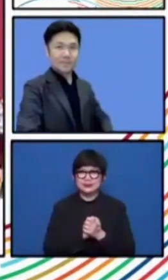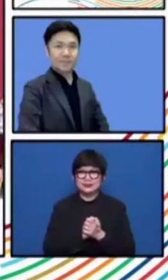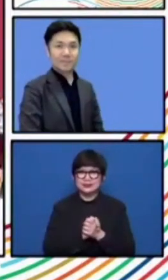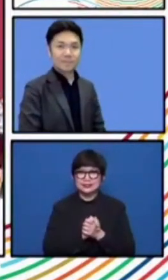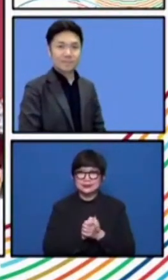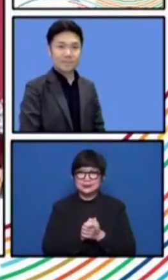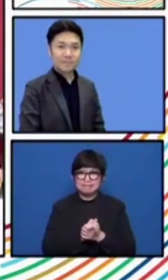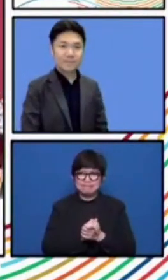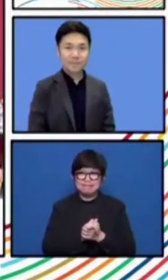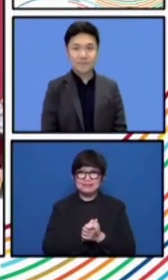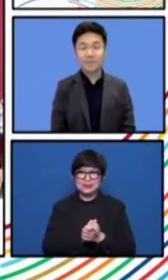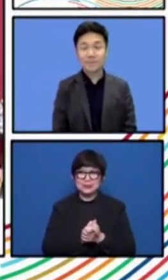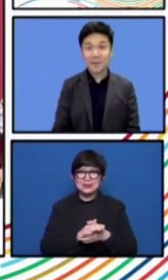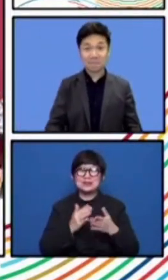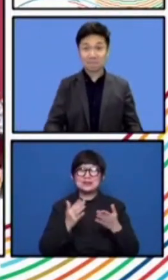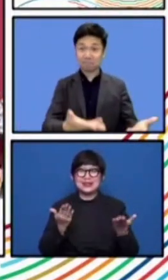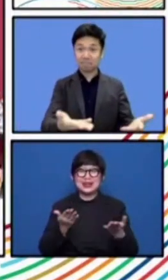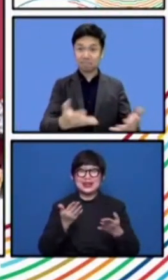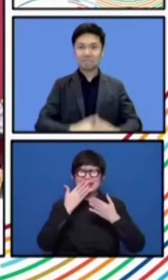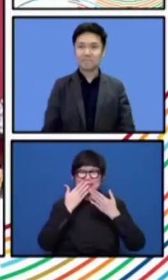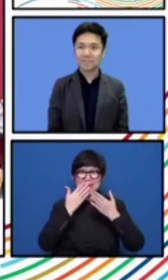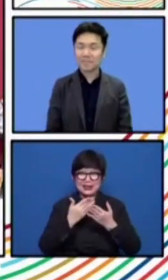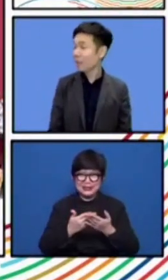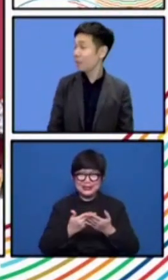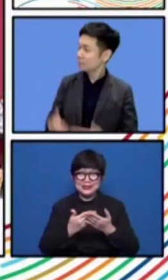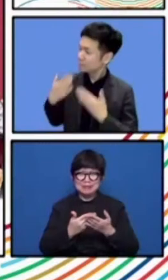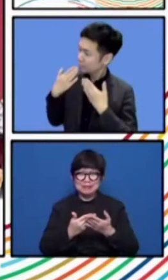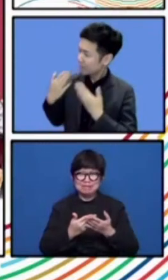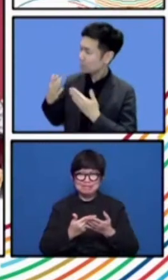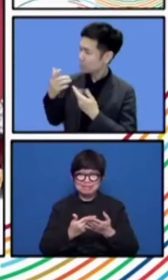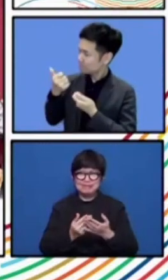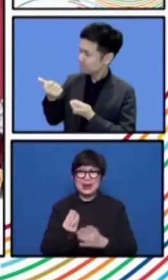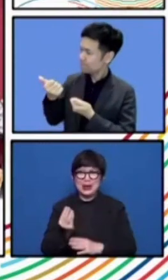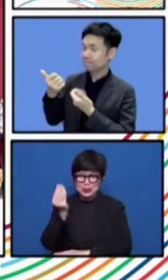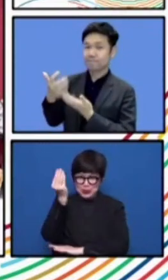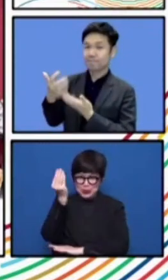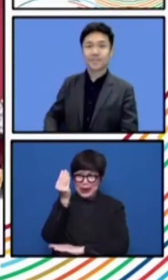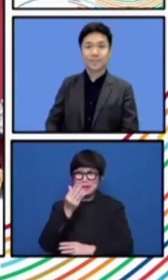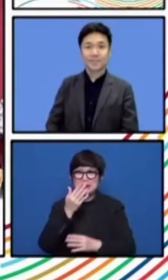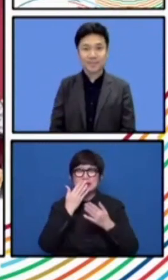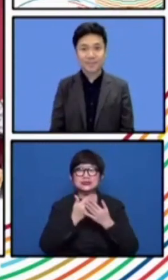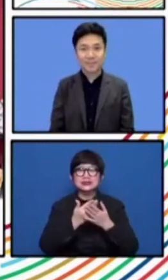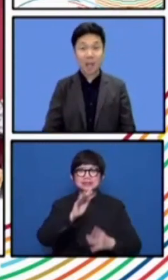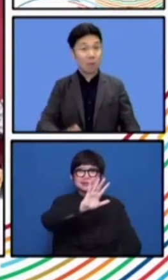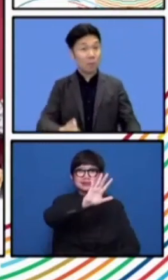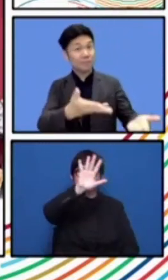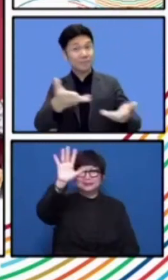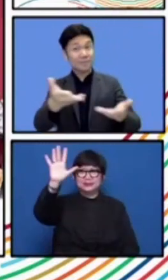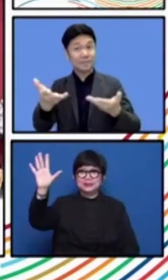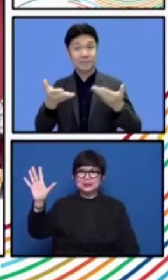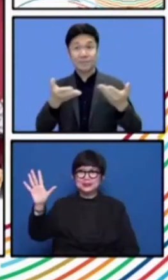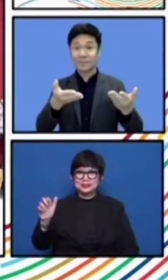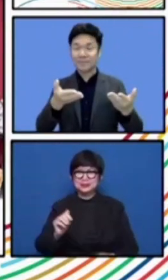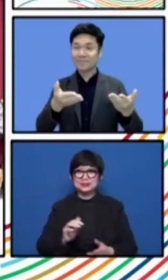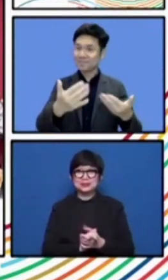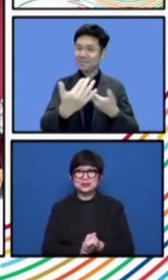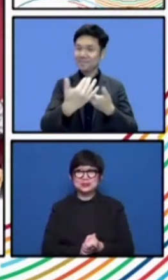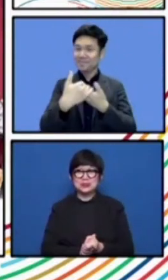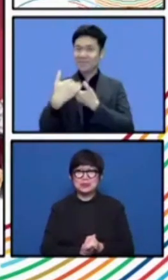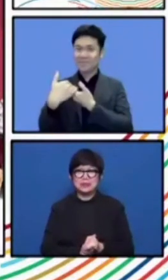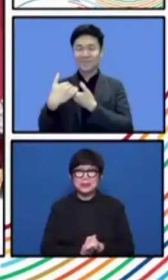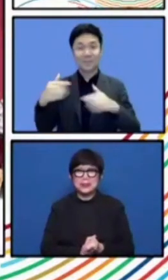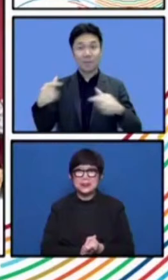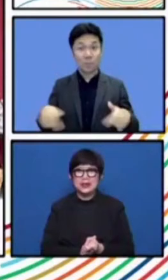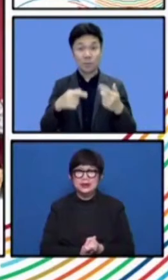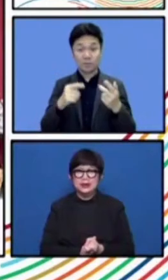over two thank you very much Madame chair warm is welcome to all our participants to the round table for